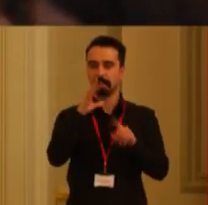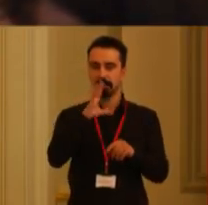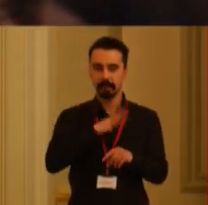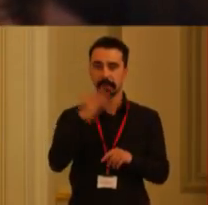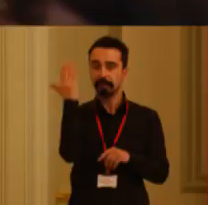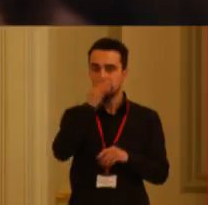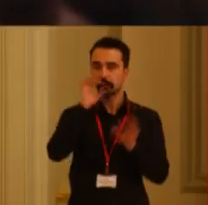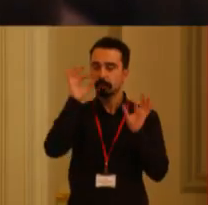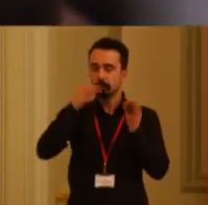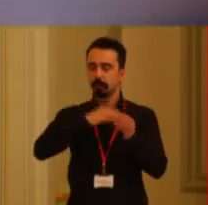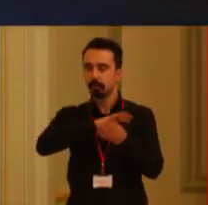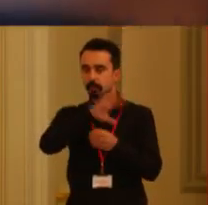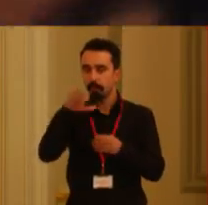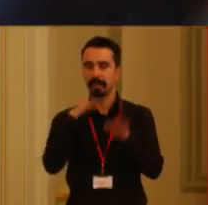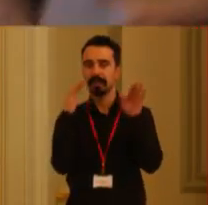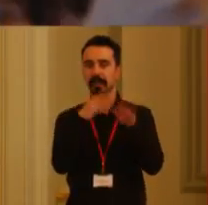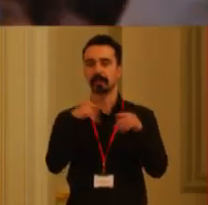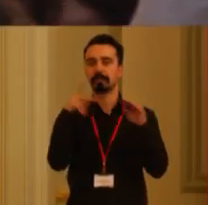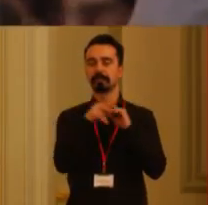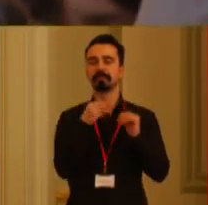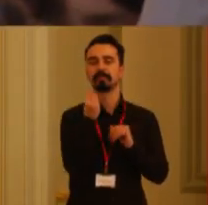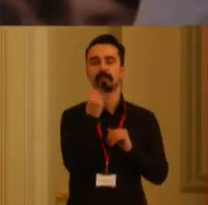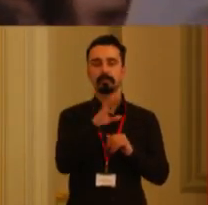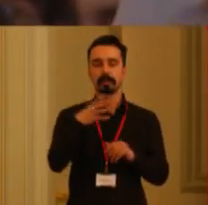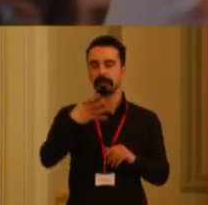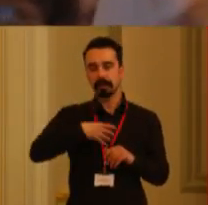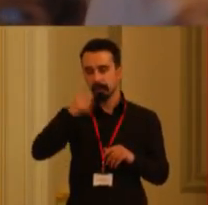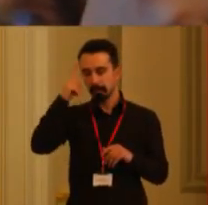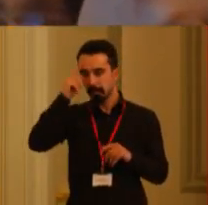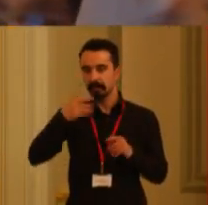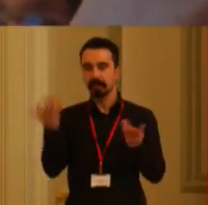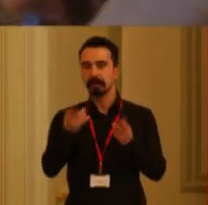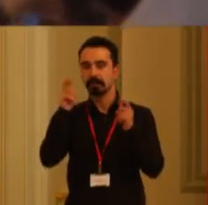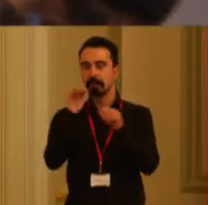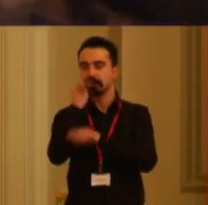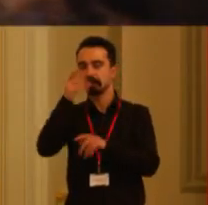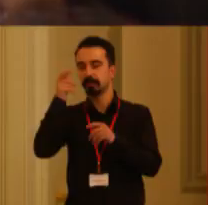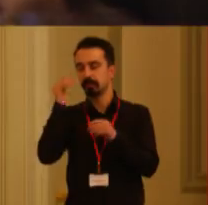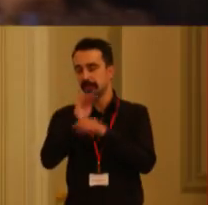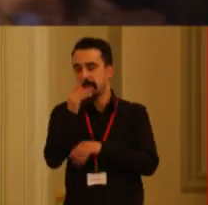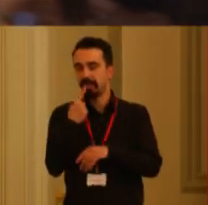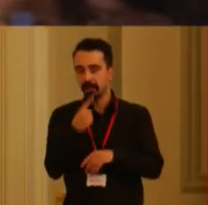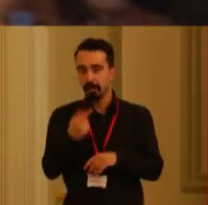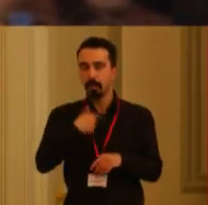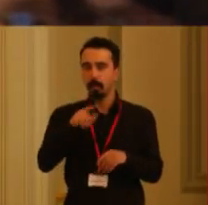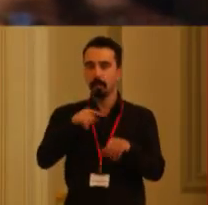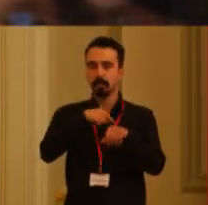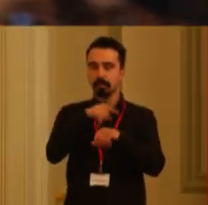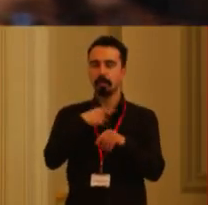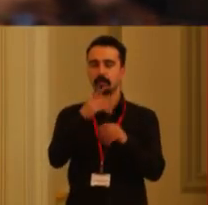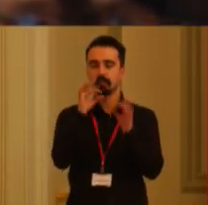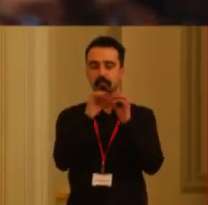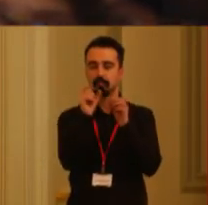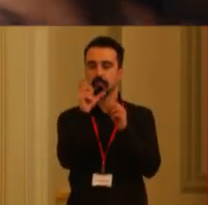my dad actually threatened, and he said, if you go, I'll stop supporting you financially. And he said, go ahead, if you dare leave,